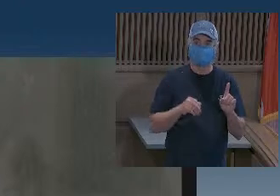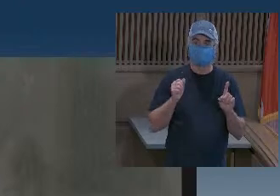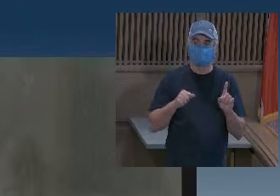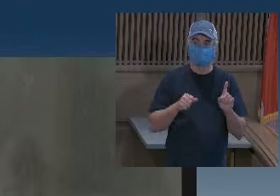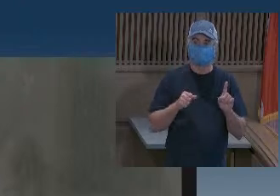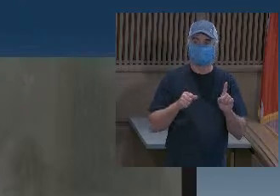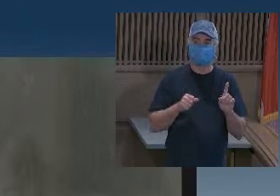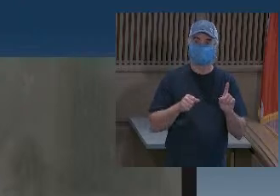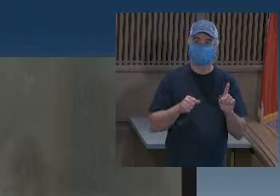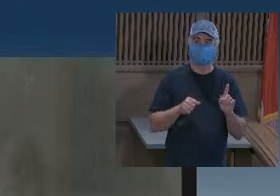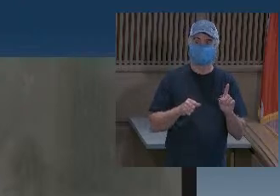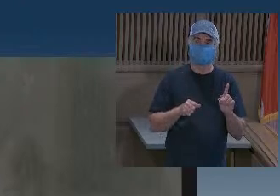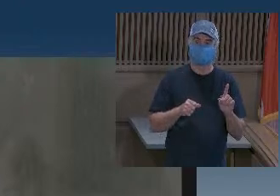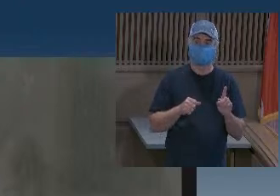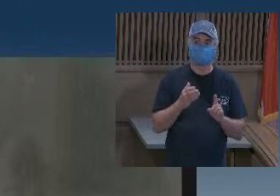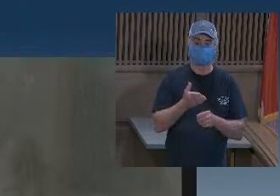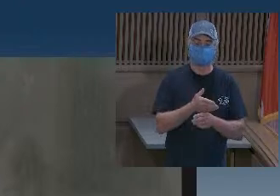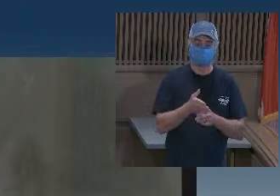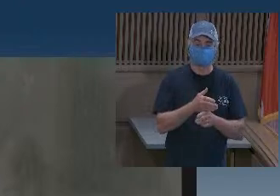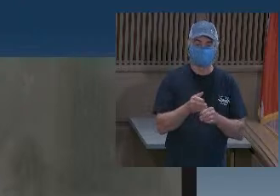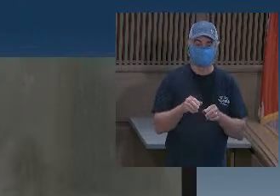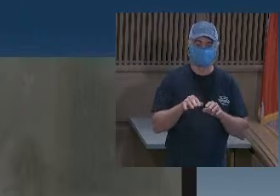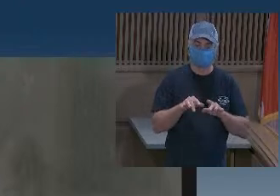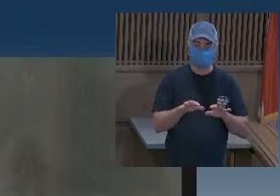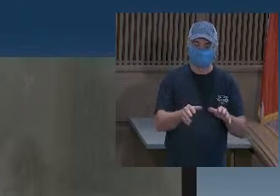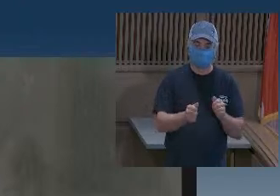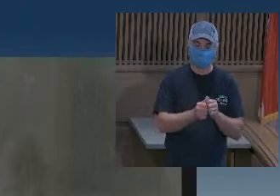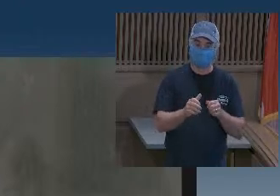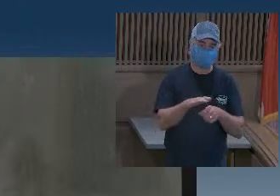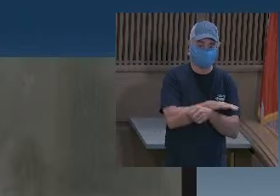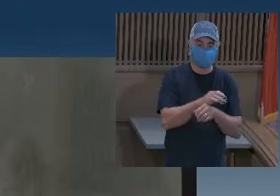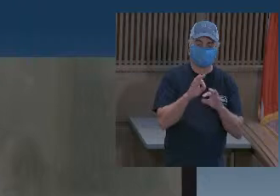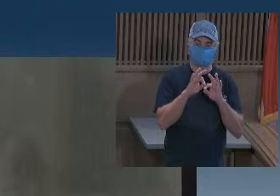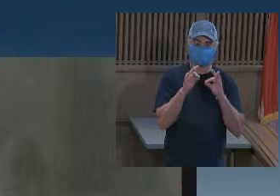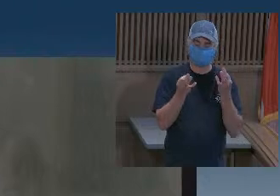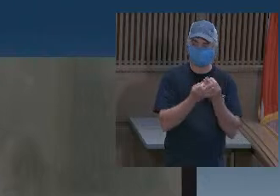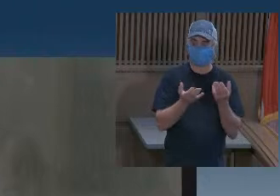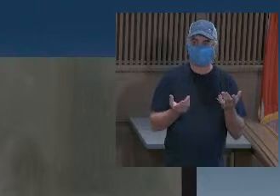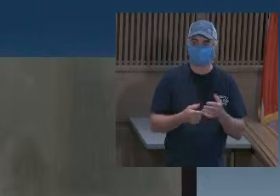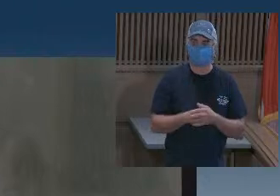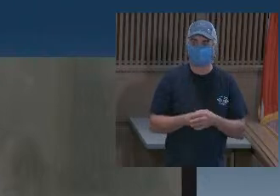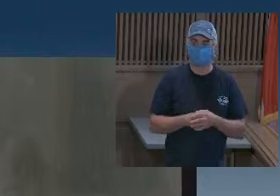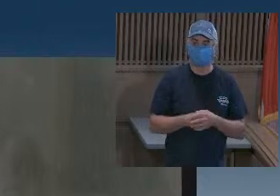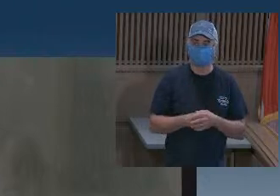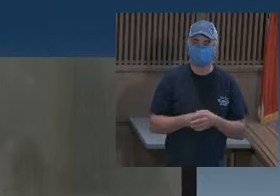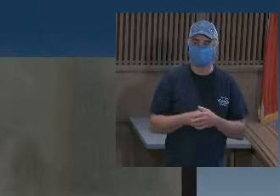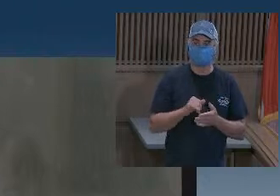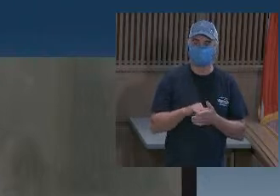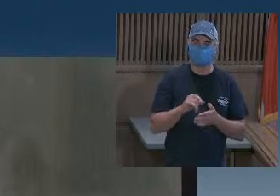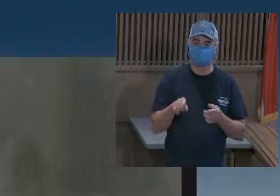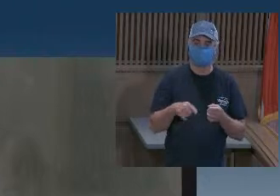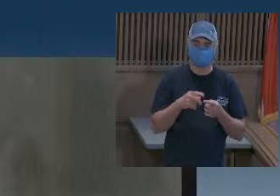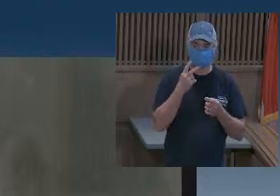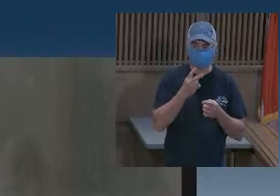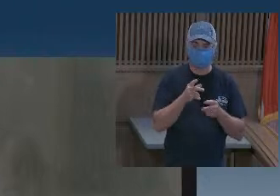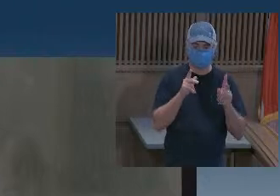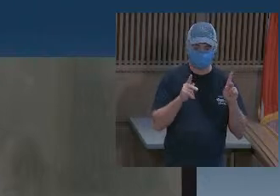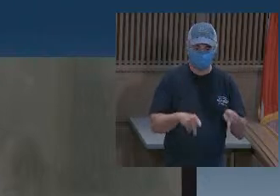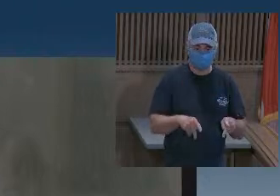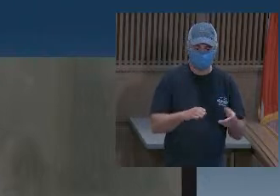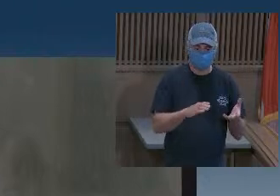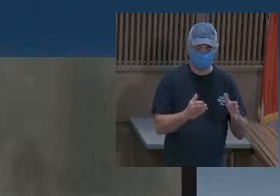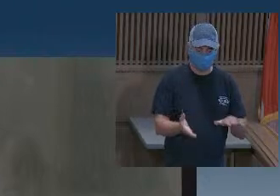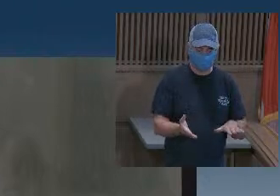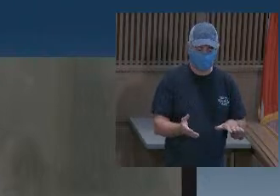can infect the whole household. And that's what we're seeing now when we go to the house. A person may die, E.M.S. go